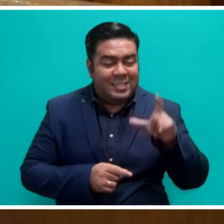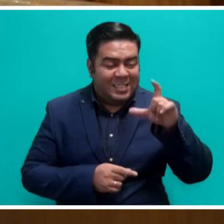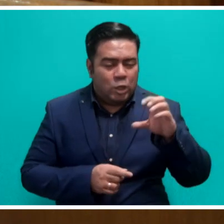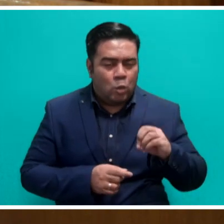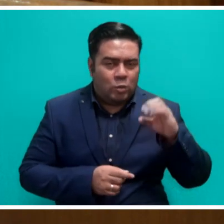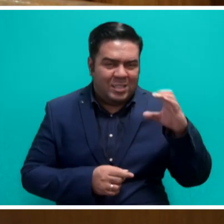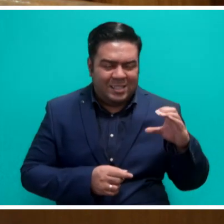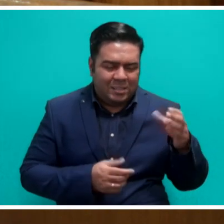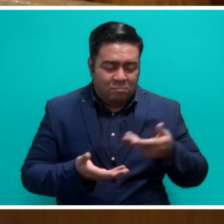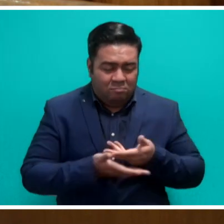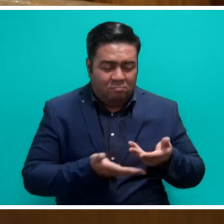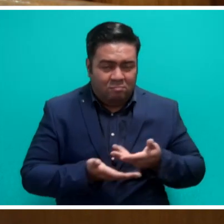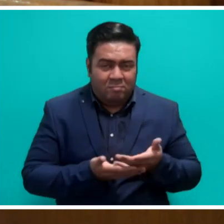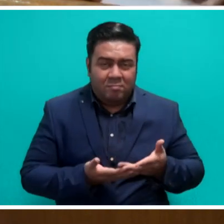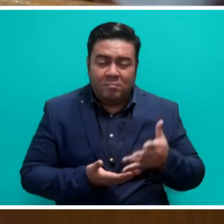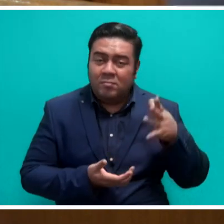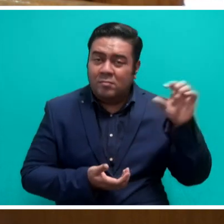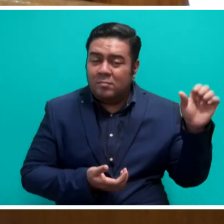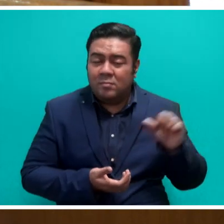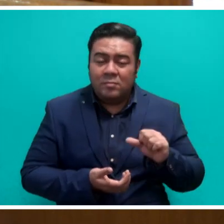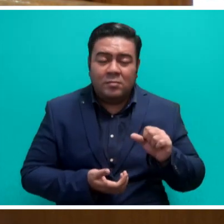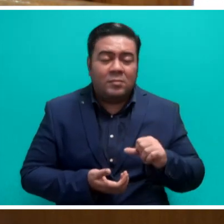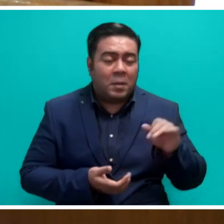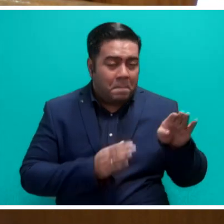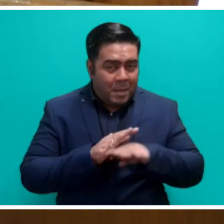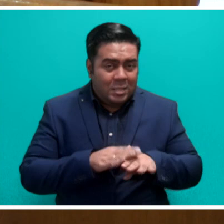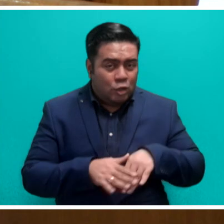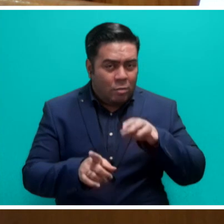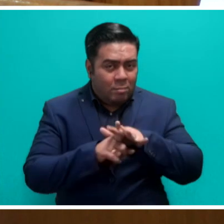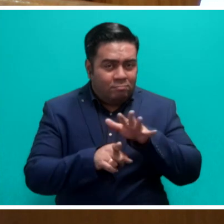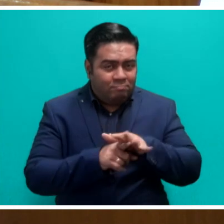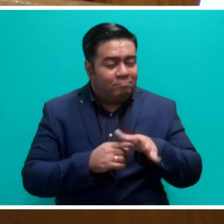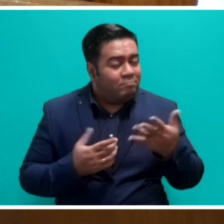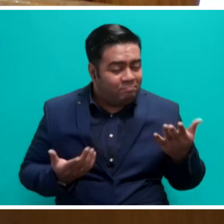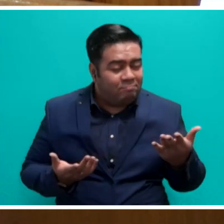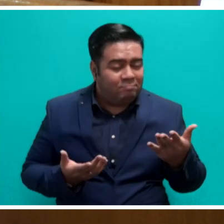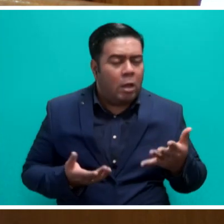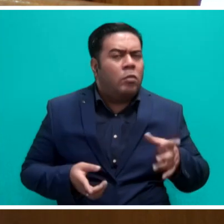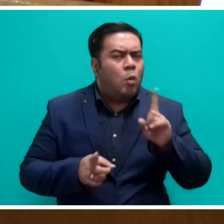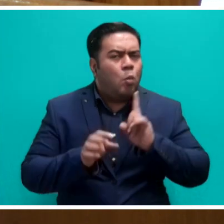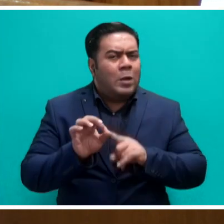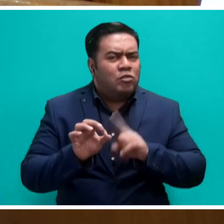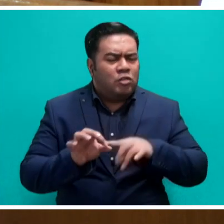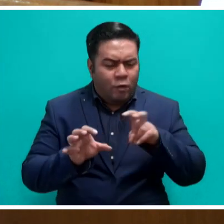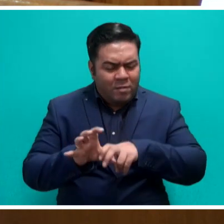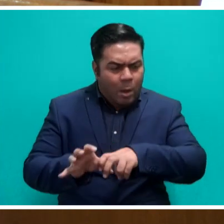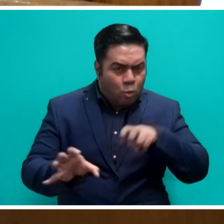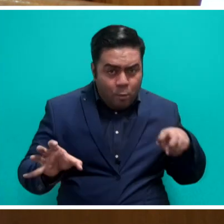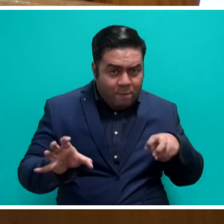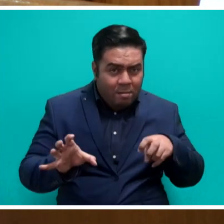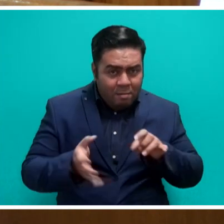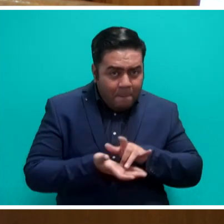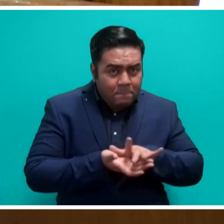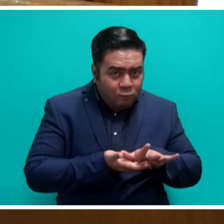COC deliberated on whether, based on the allegations made, the question of their removal ought to